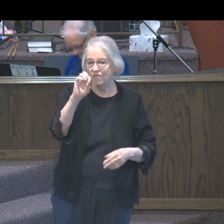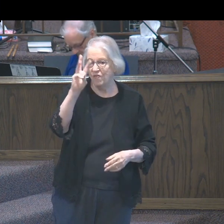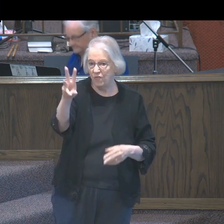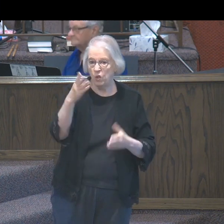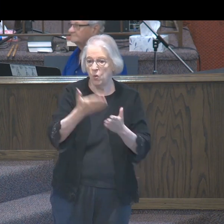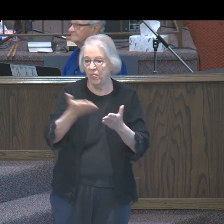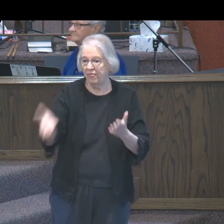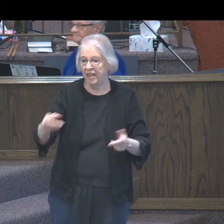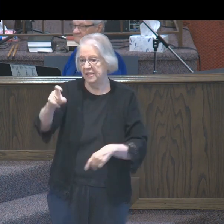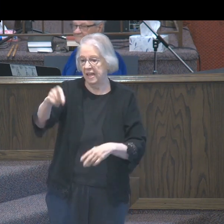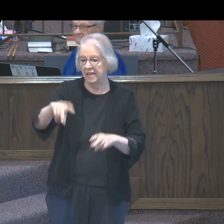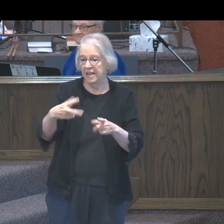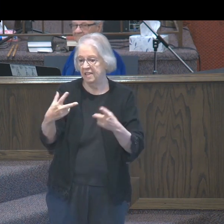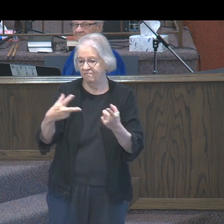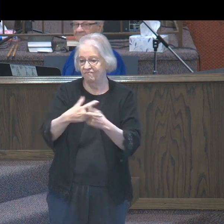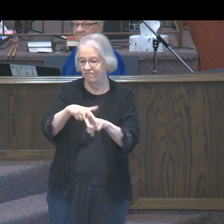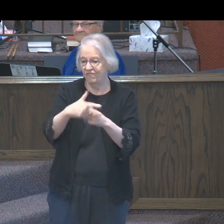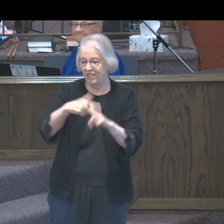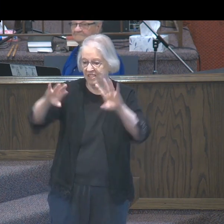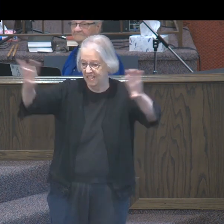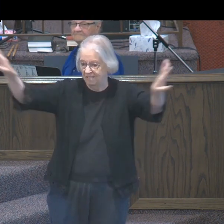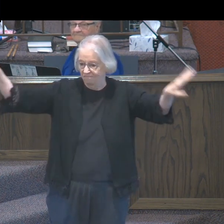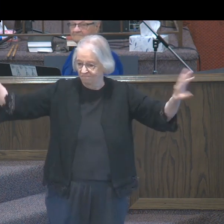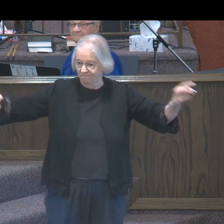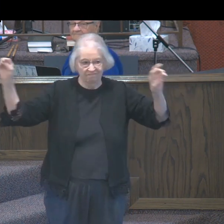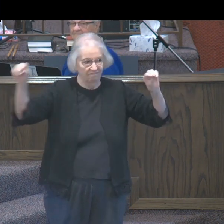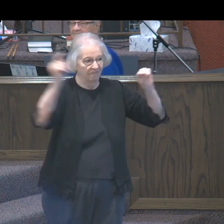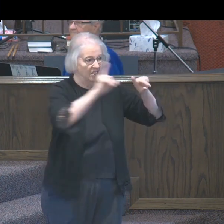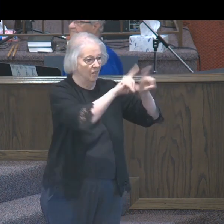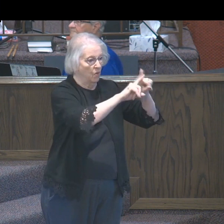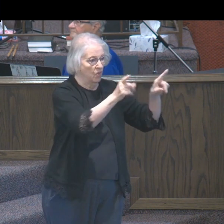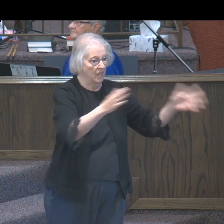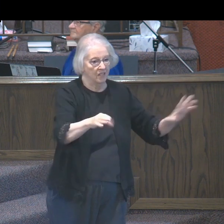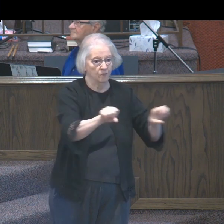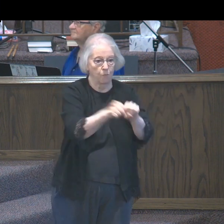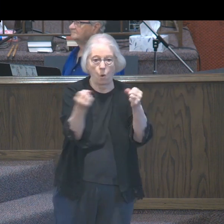so we're going to be starting on some projects. We have a couple of dates that